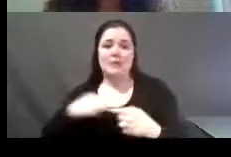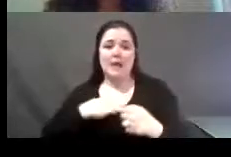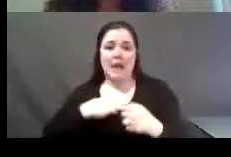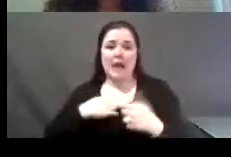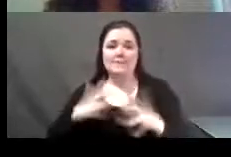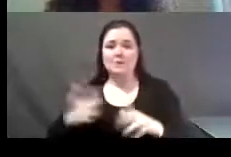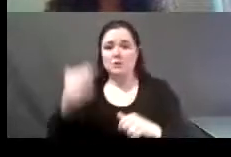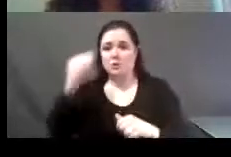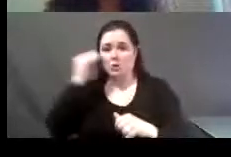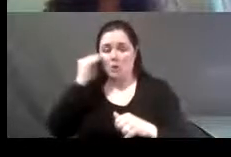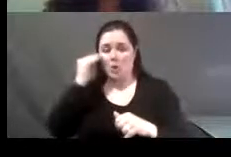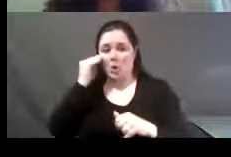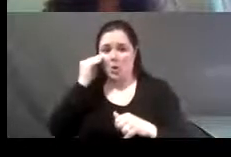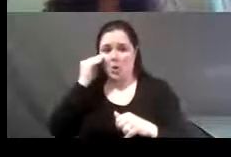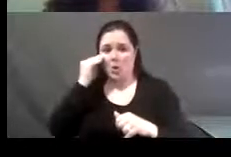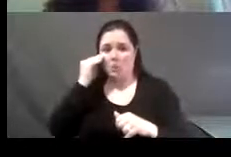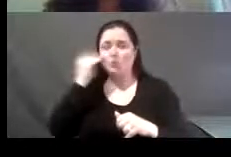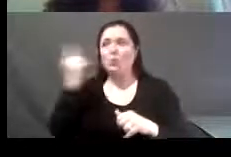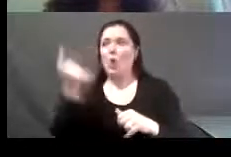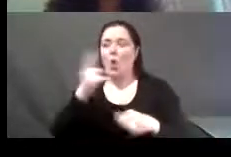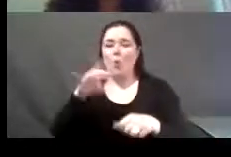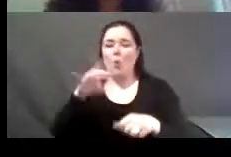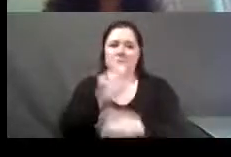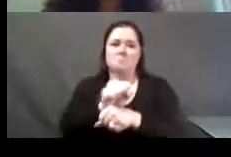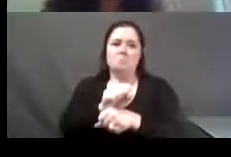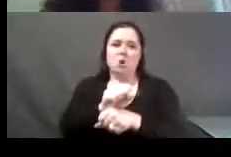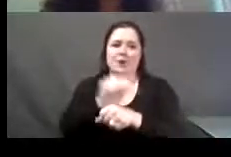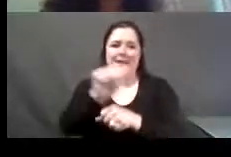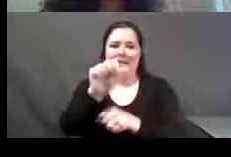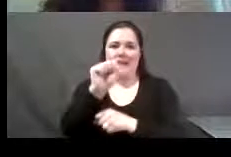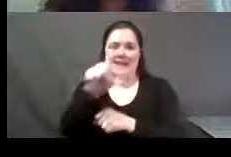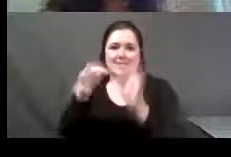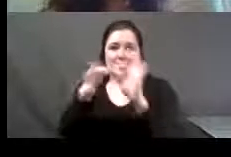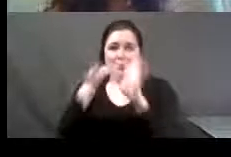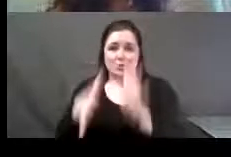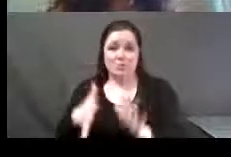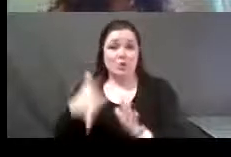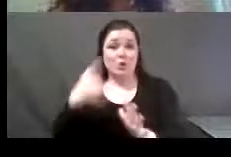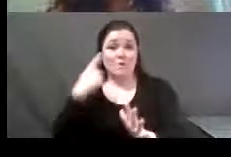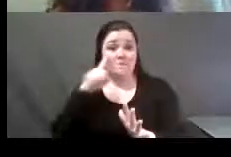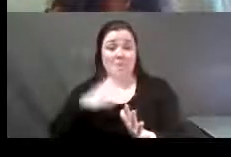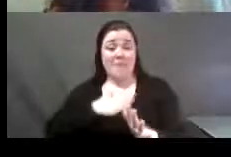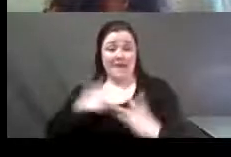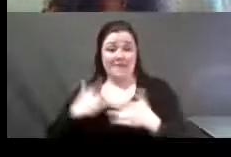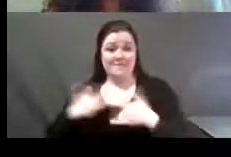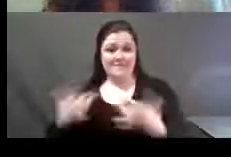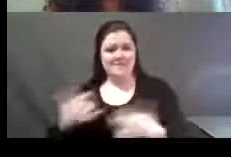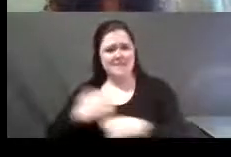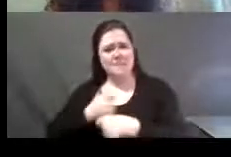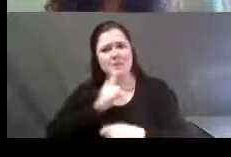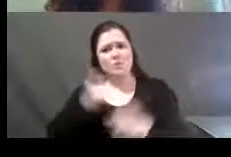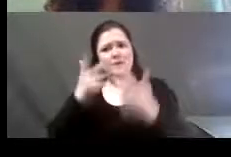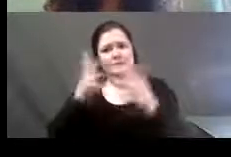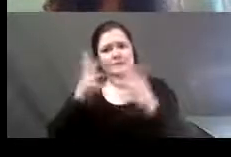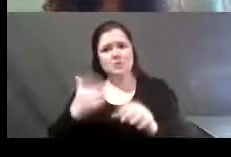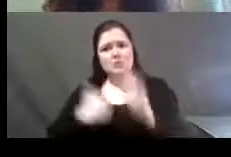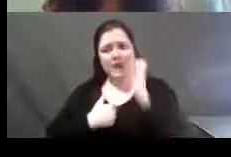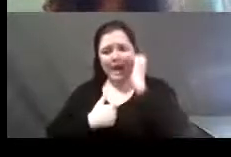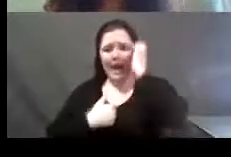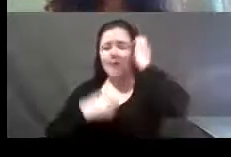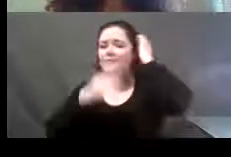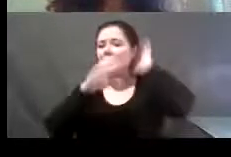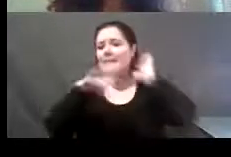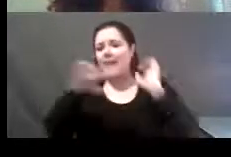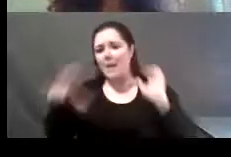know to always book an ASL interpreter for my events and always make sure that I have captioning on